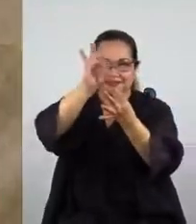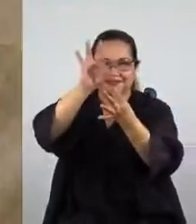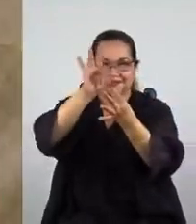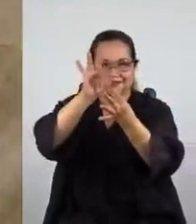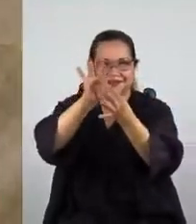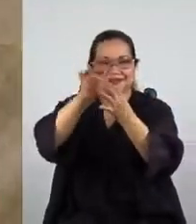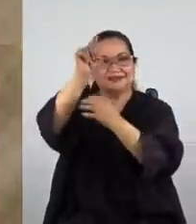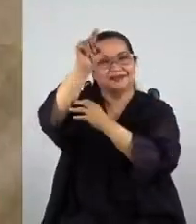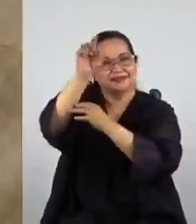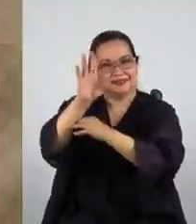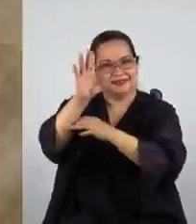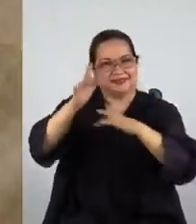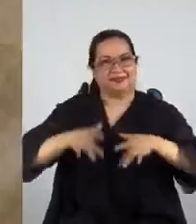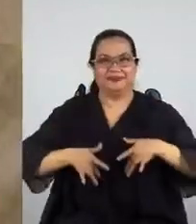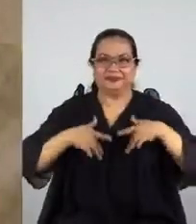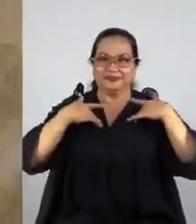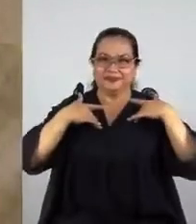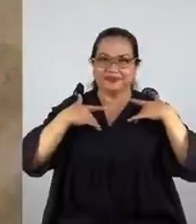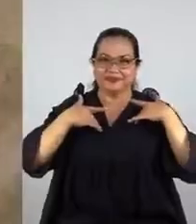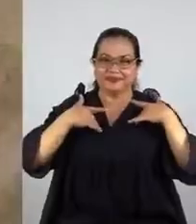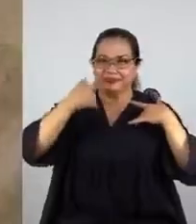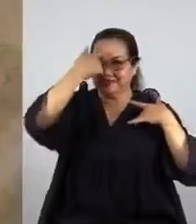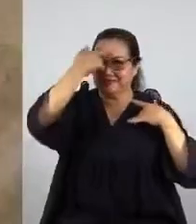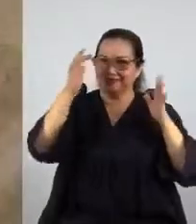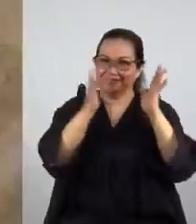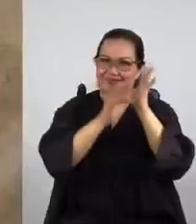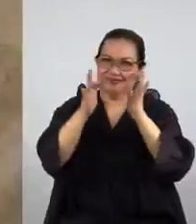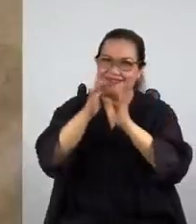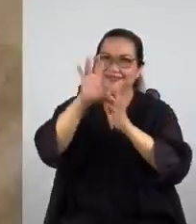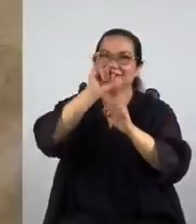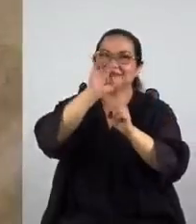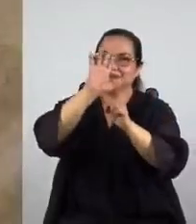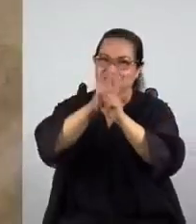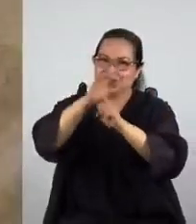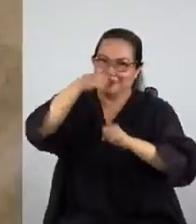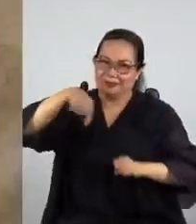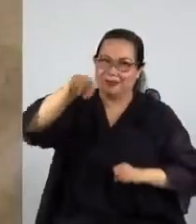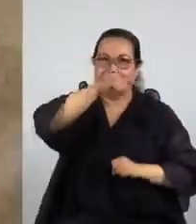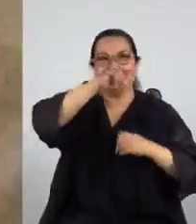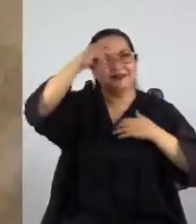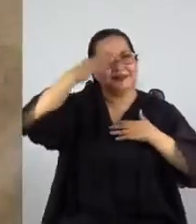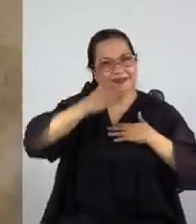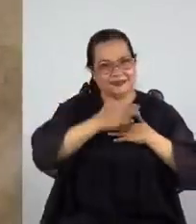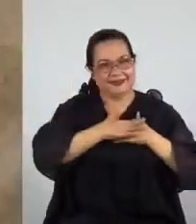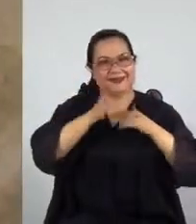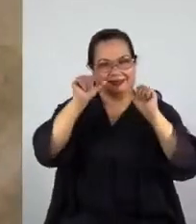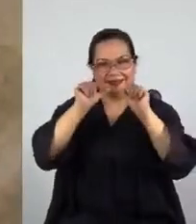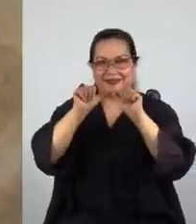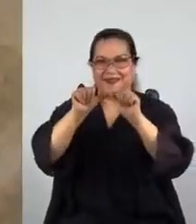of godly living. Because Jesus promised us the grace to last.